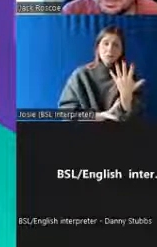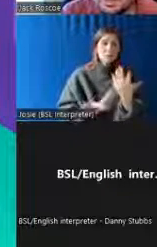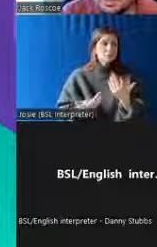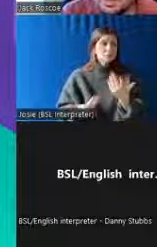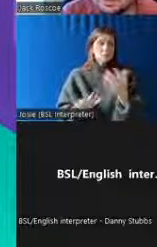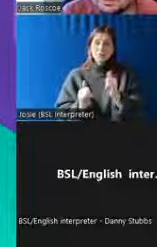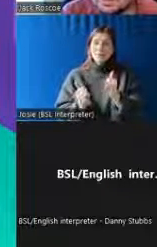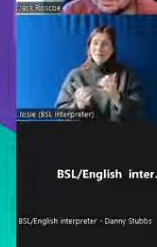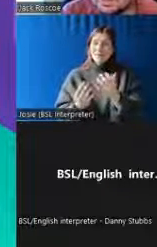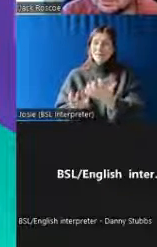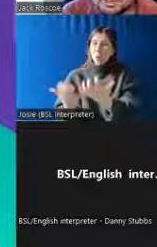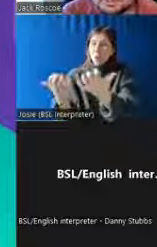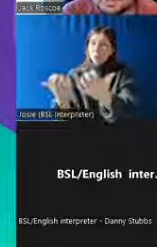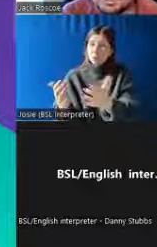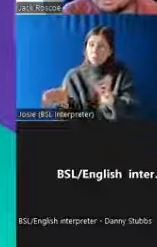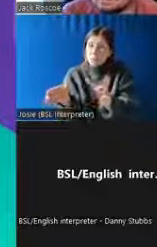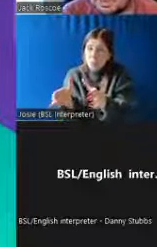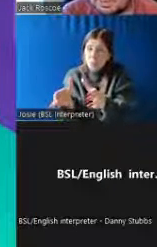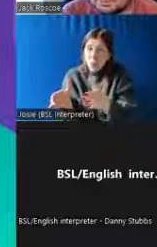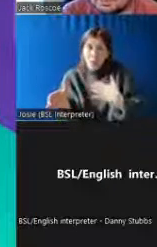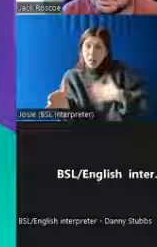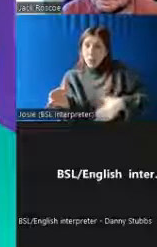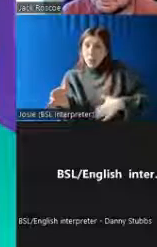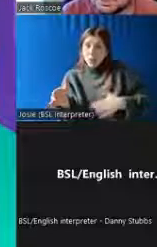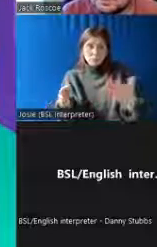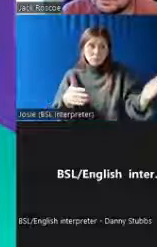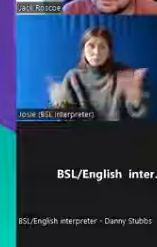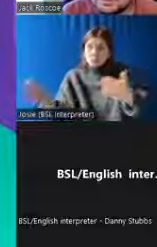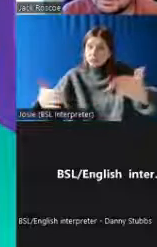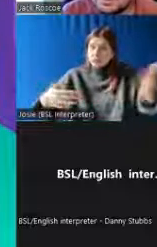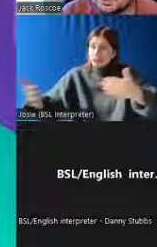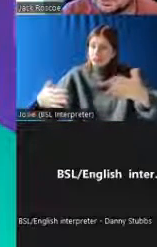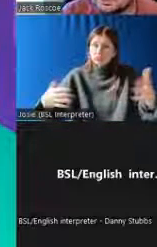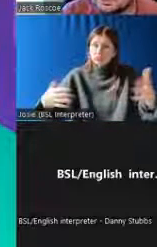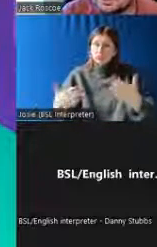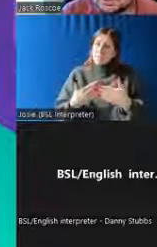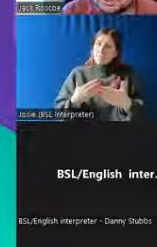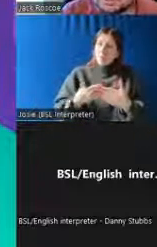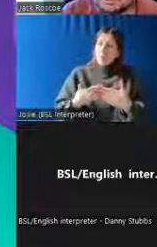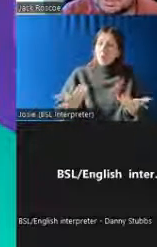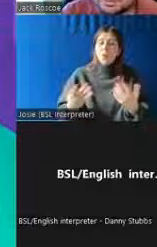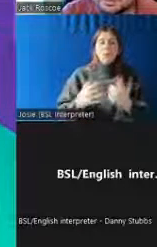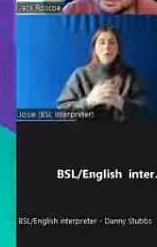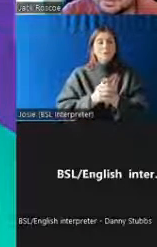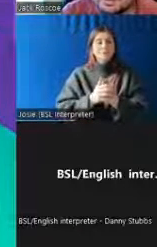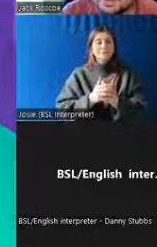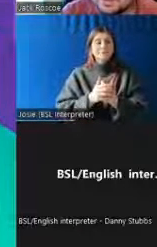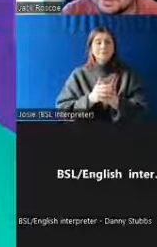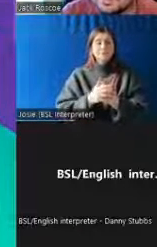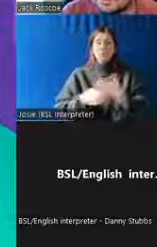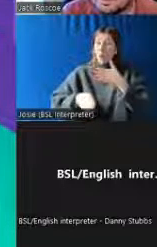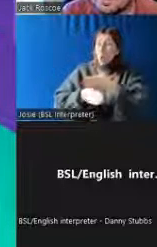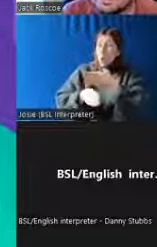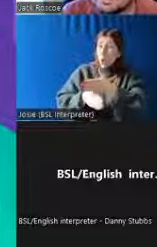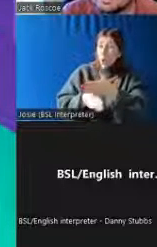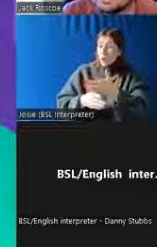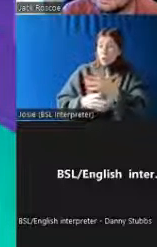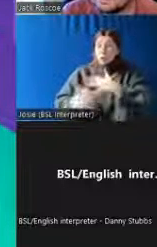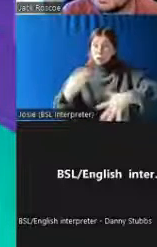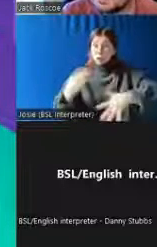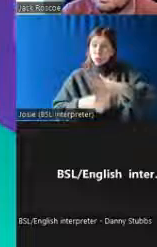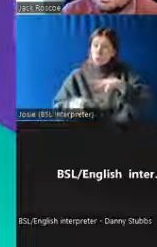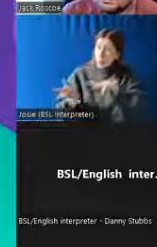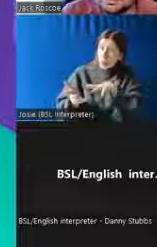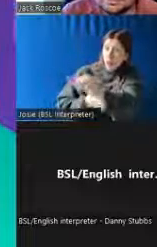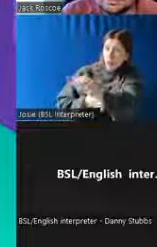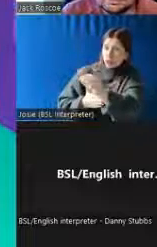in. And in evaluating direct outcomes of the work, the social and cultural value, and the impacts that